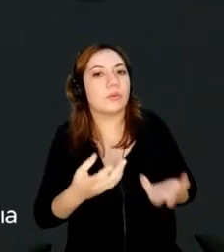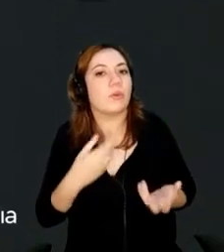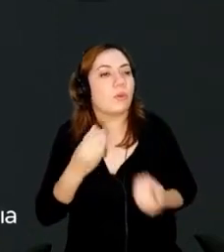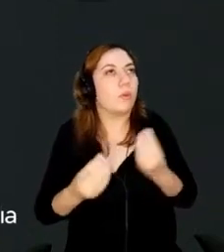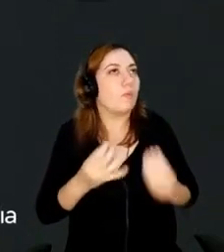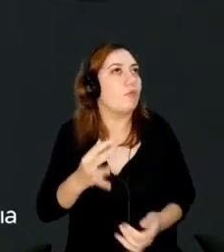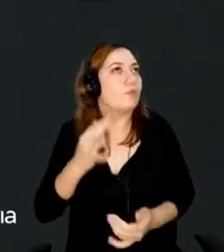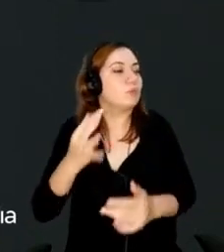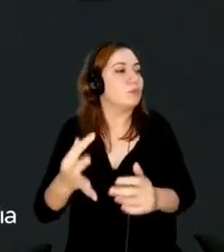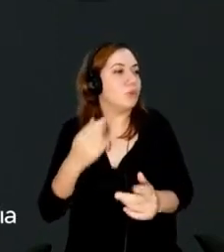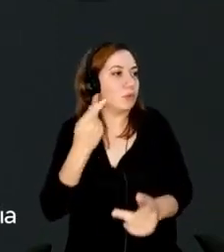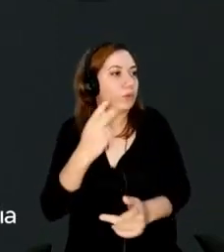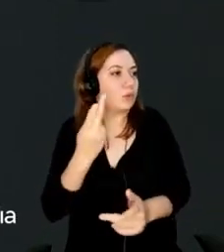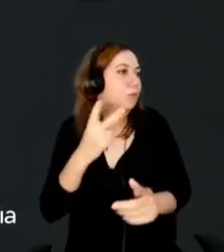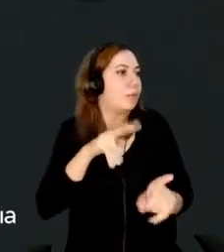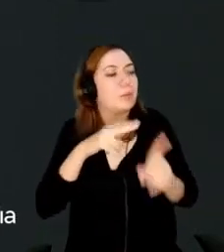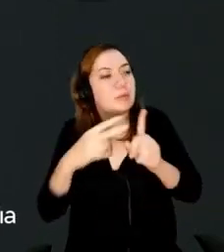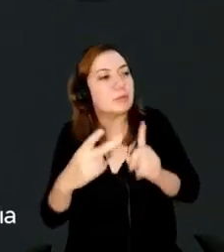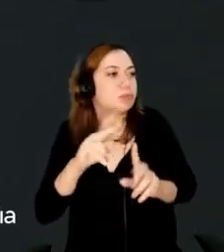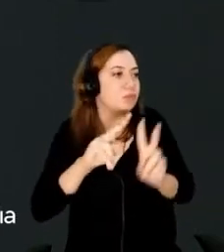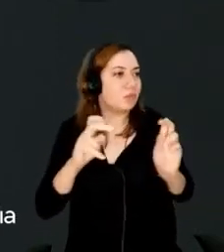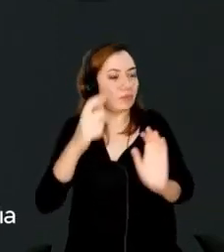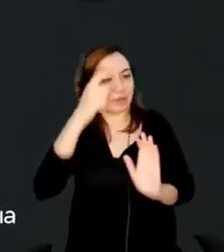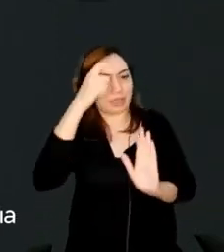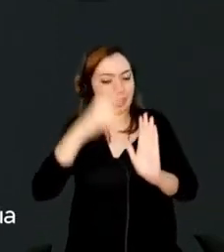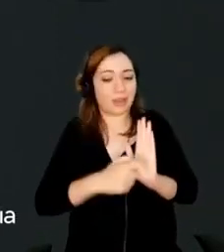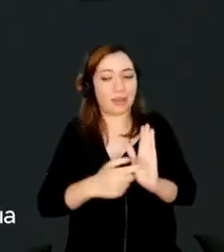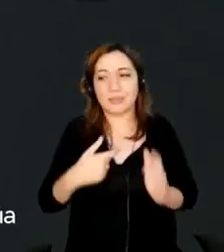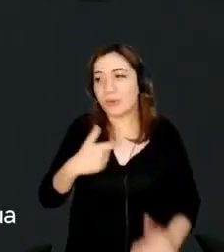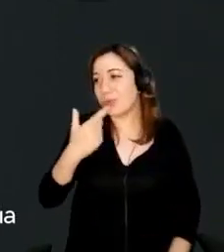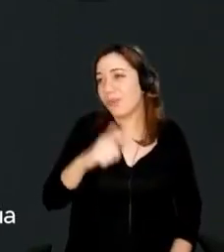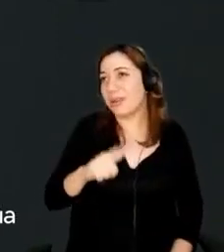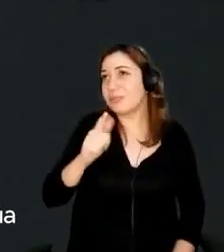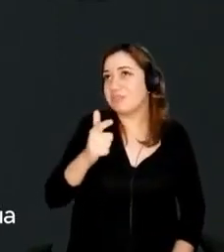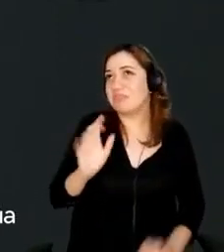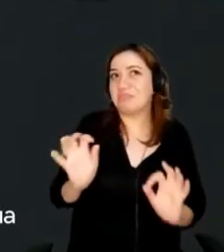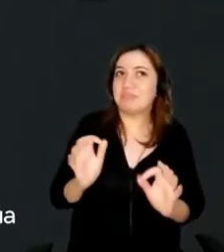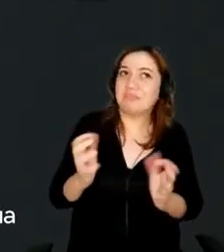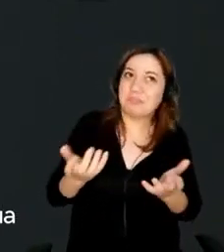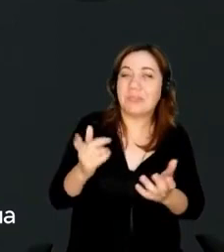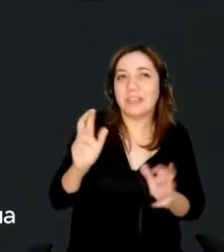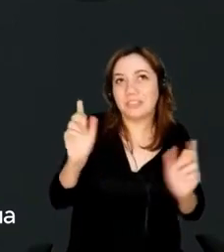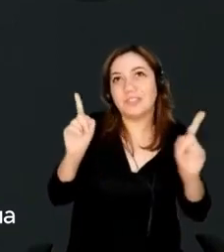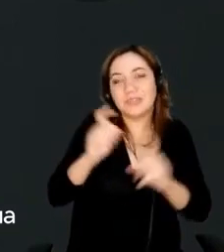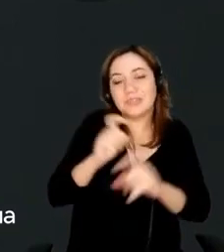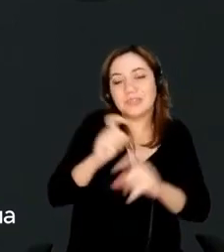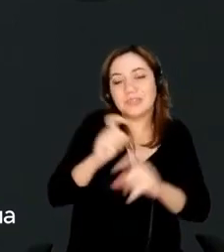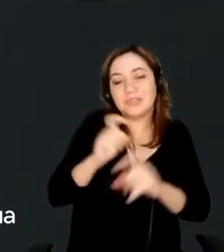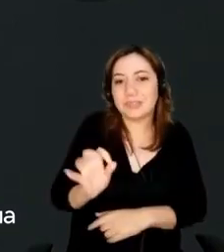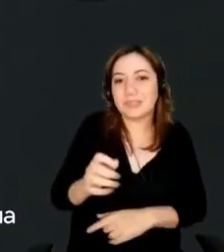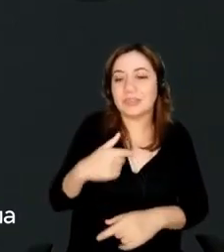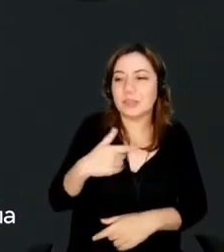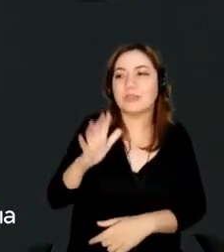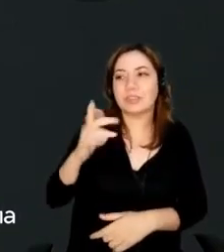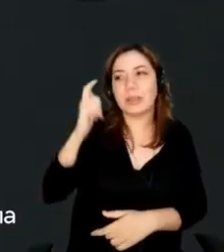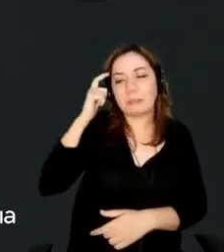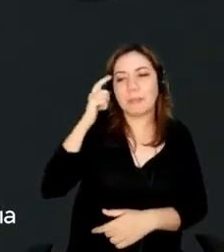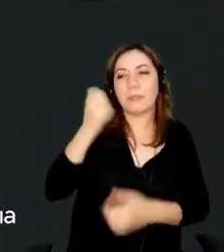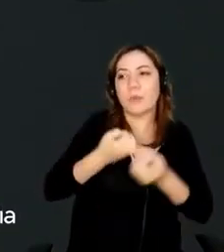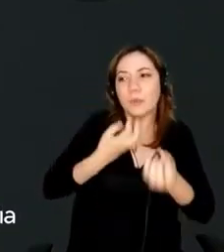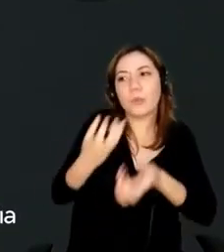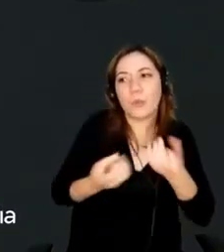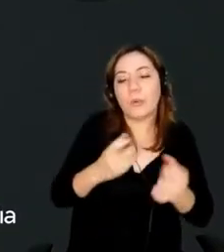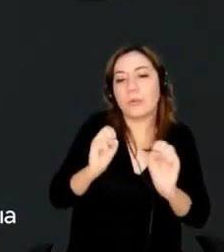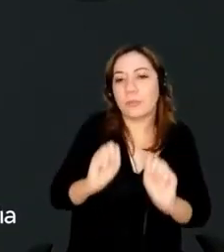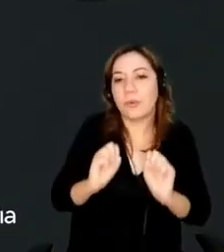question. I think everybody has a different view of that. I guess I can share some personal thoughts on some of the stuff I'm talking about out there